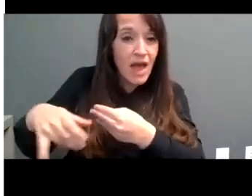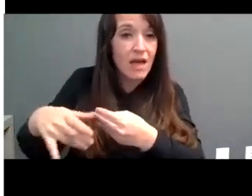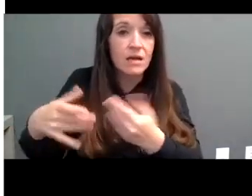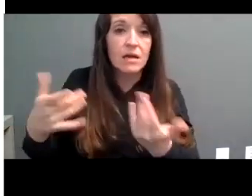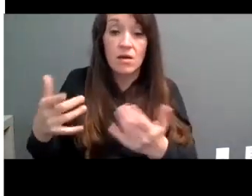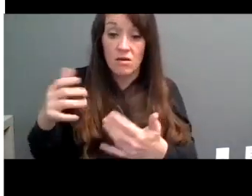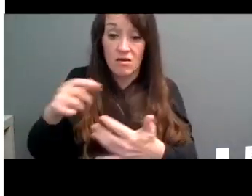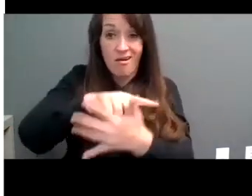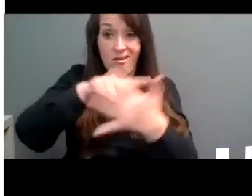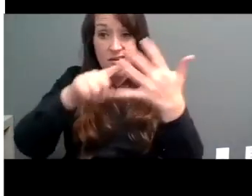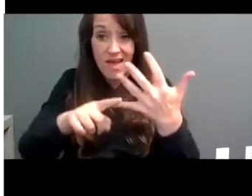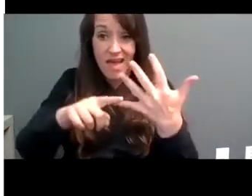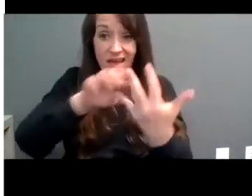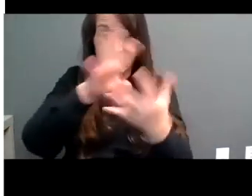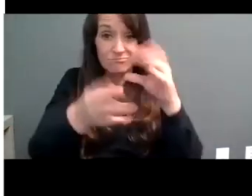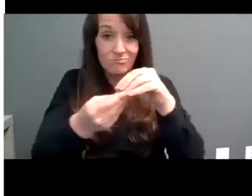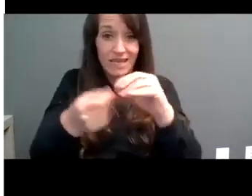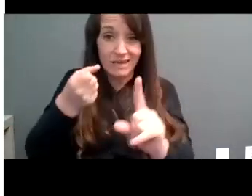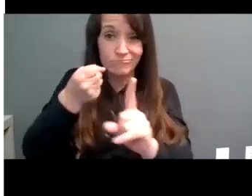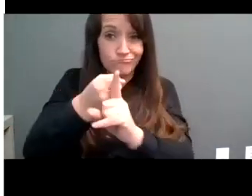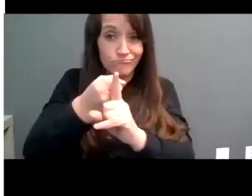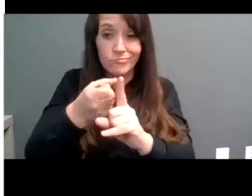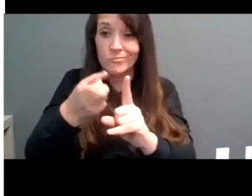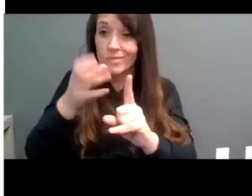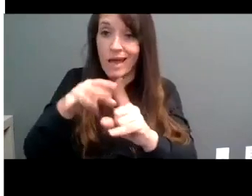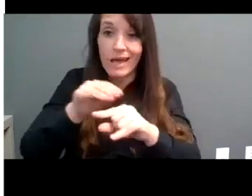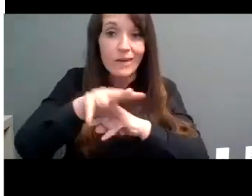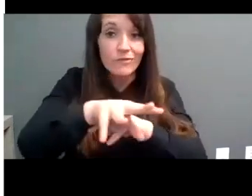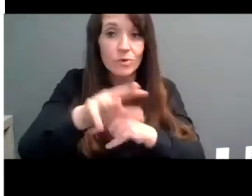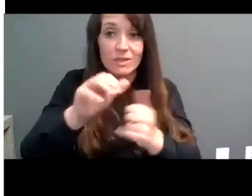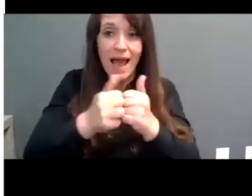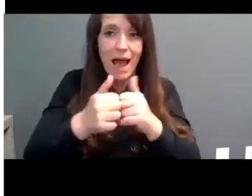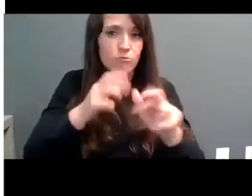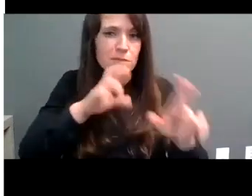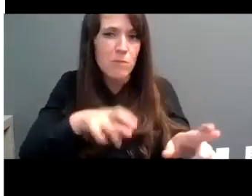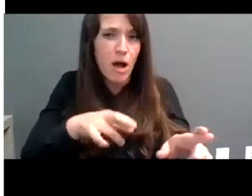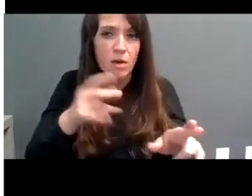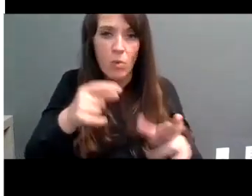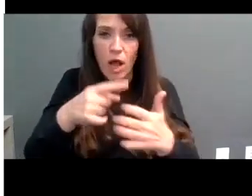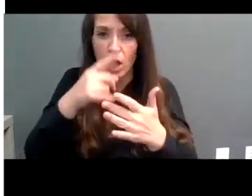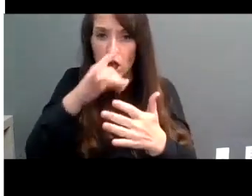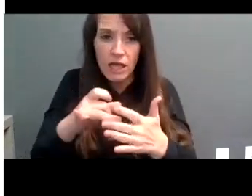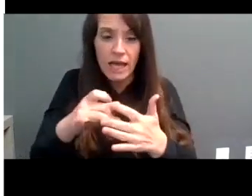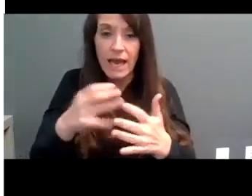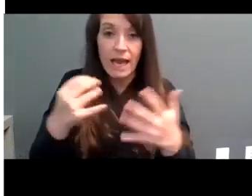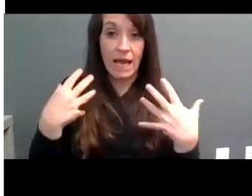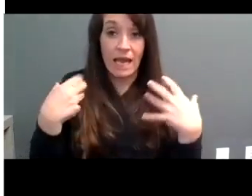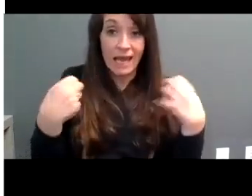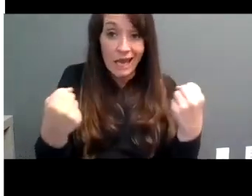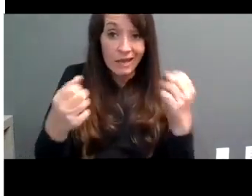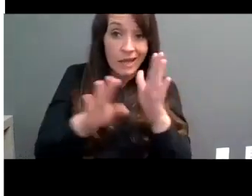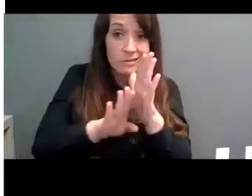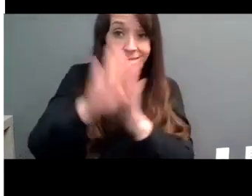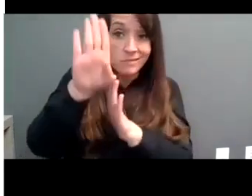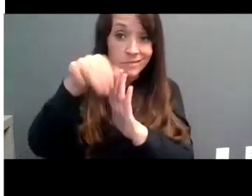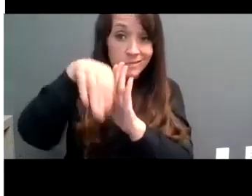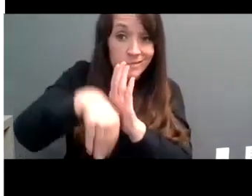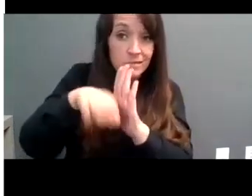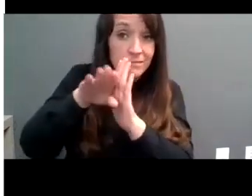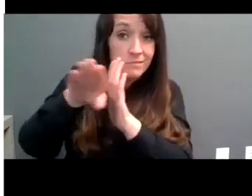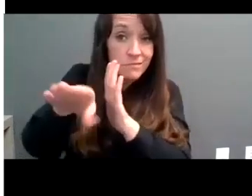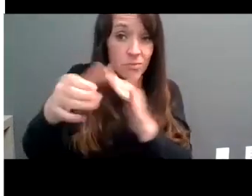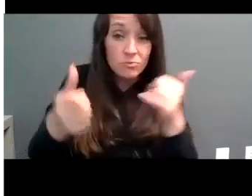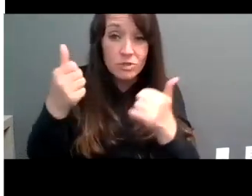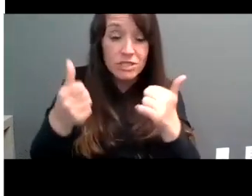incident. What their lives were like on the day of the event may affect their healing trajectory and impact their ability to